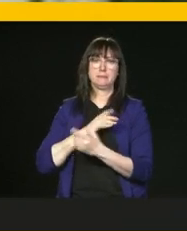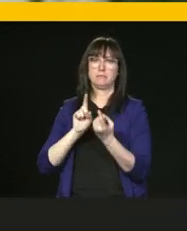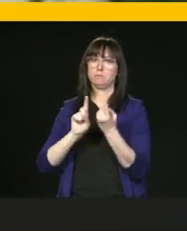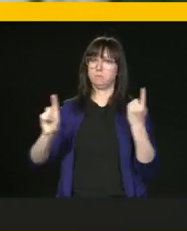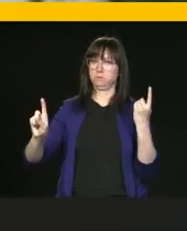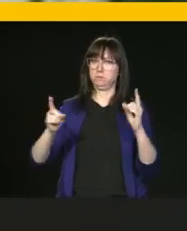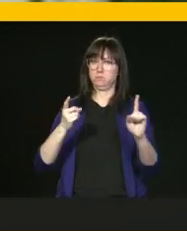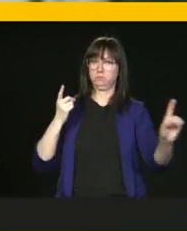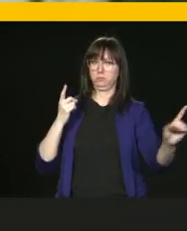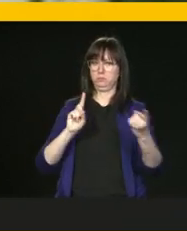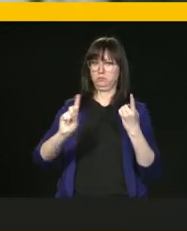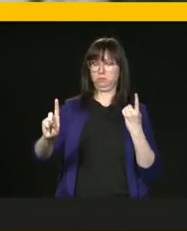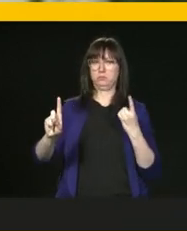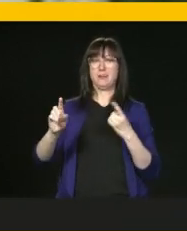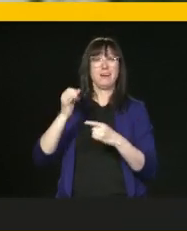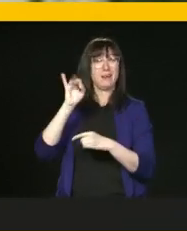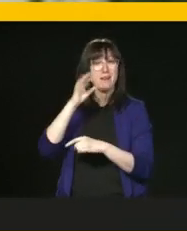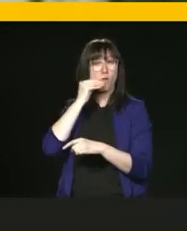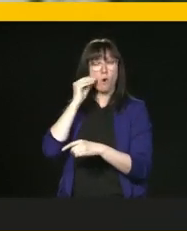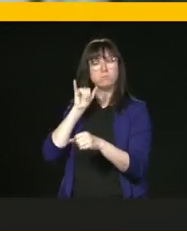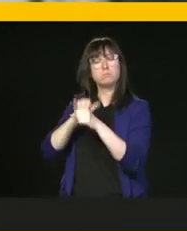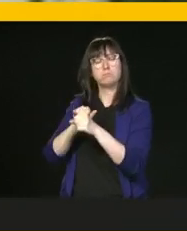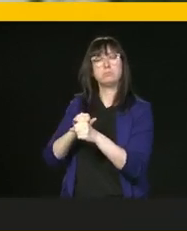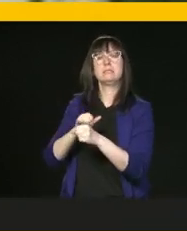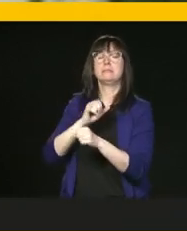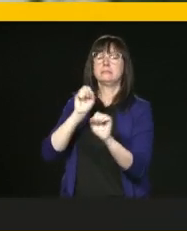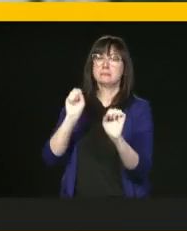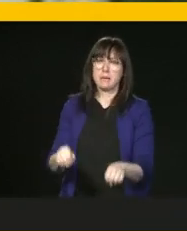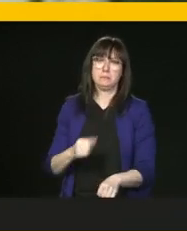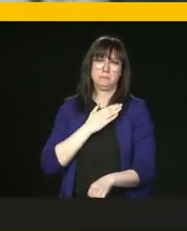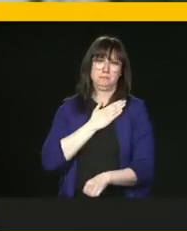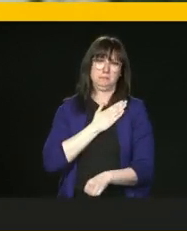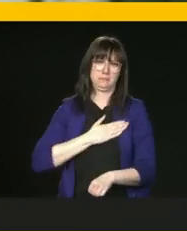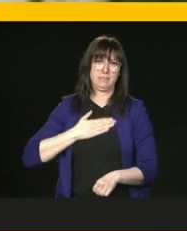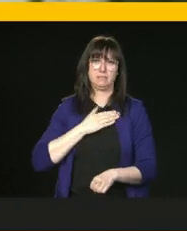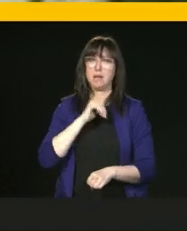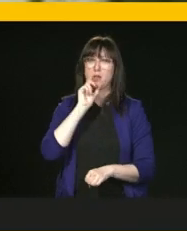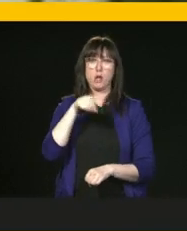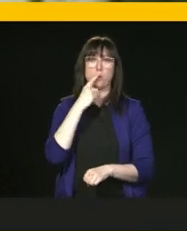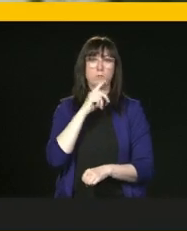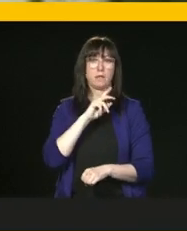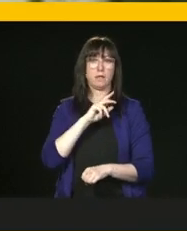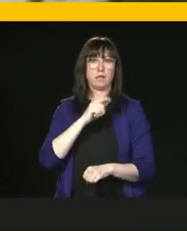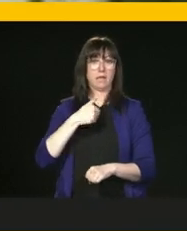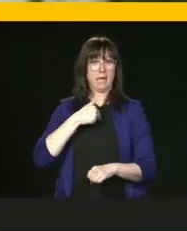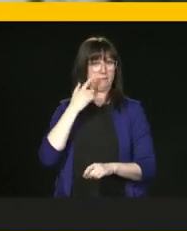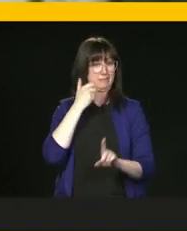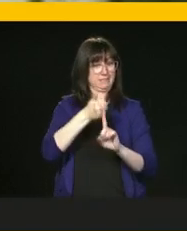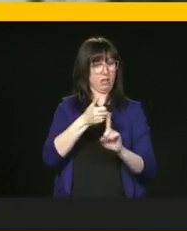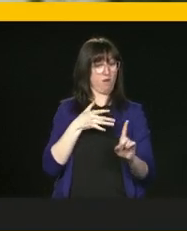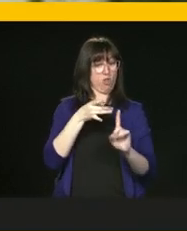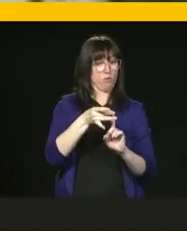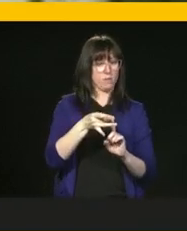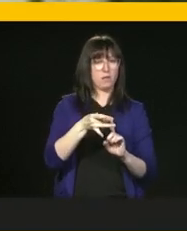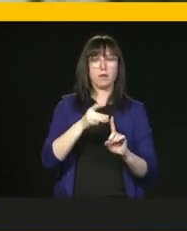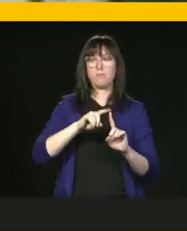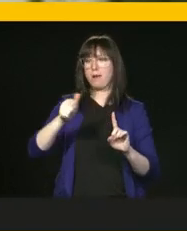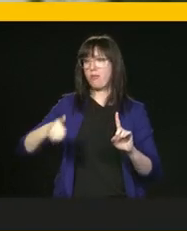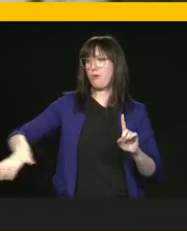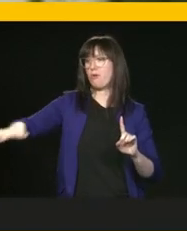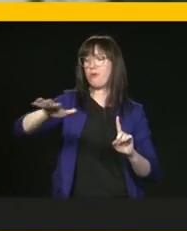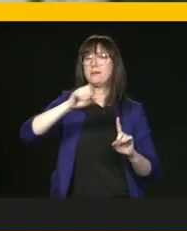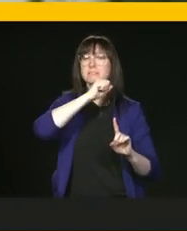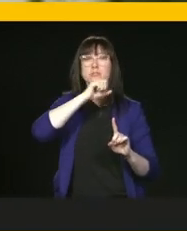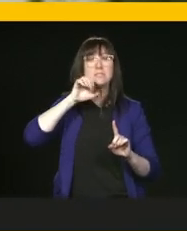to stay home as much as possible, because it's not just about being vulnerable yourself, but making